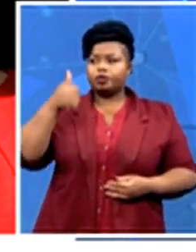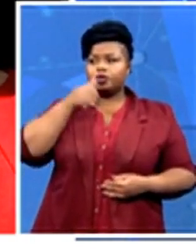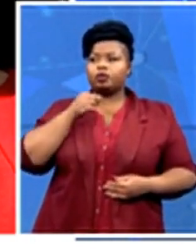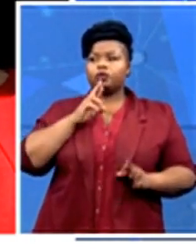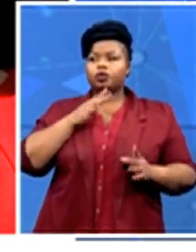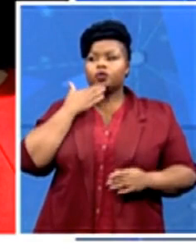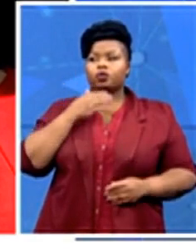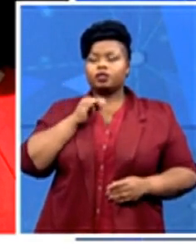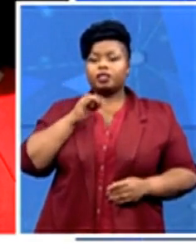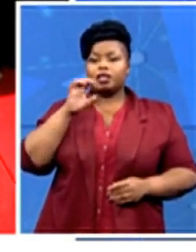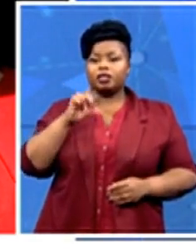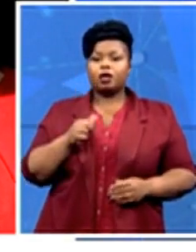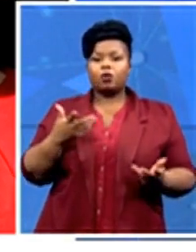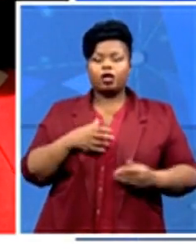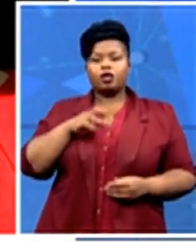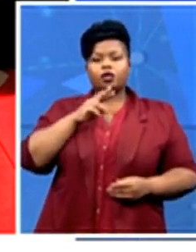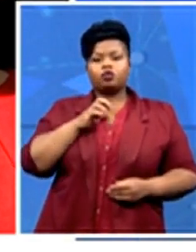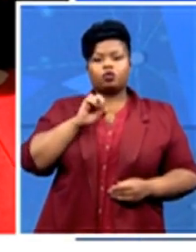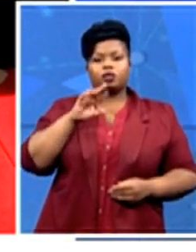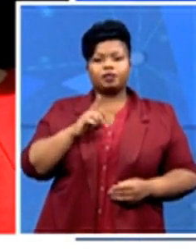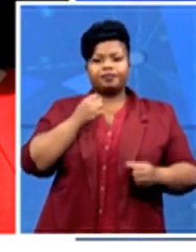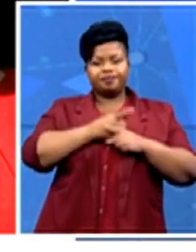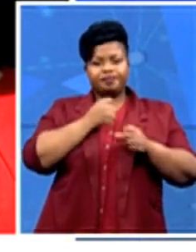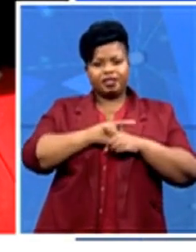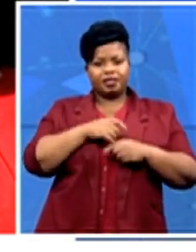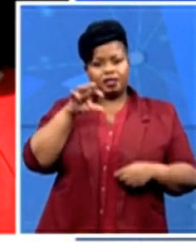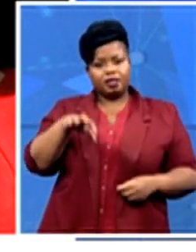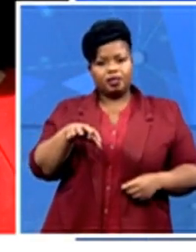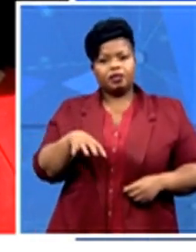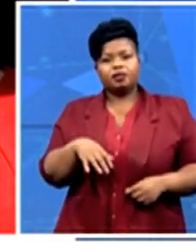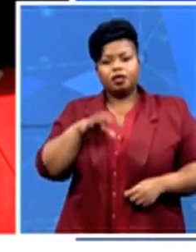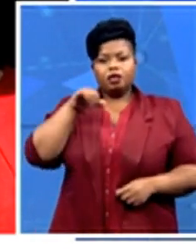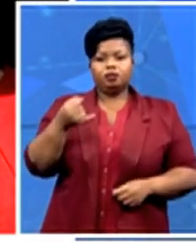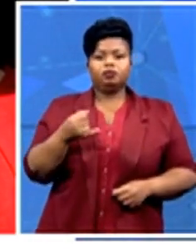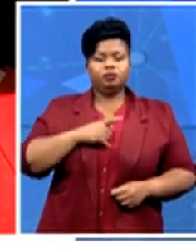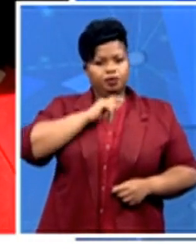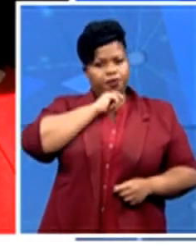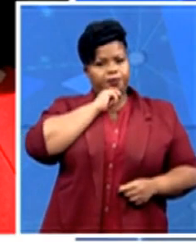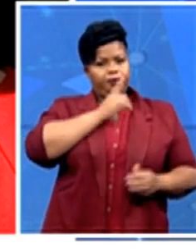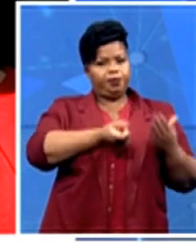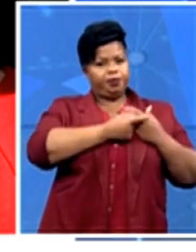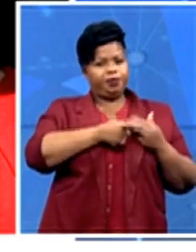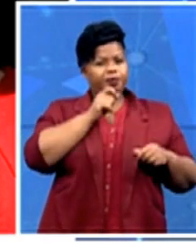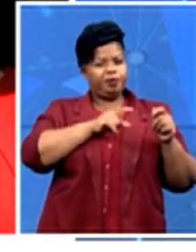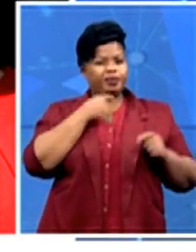in Johannesburg CBD. A very good morning to you, Chriselda. What are the opinions of people on the streets?